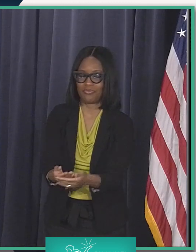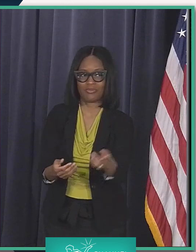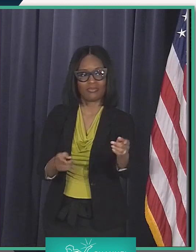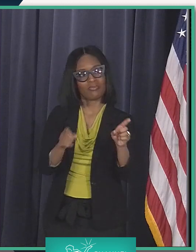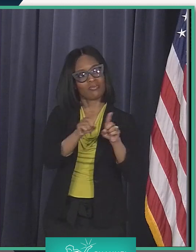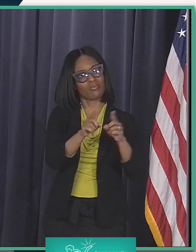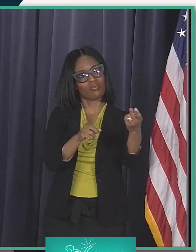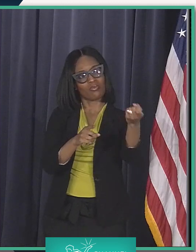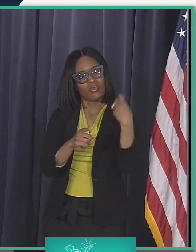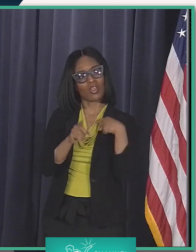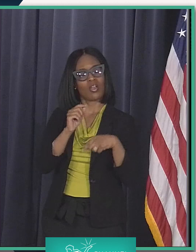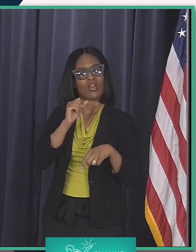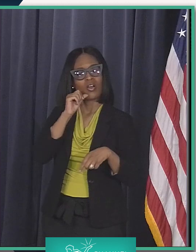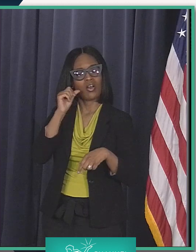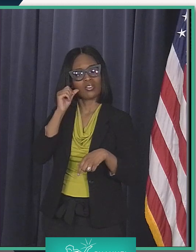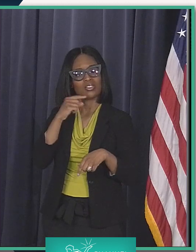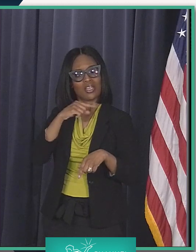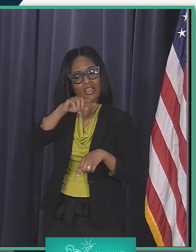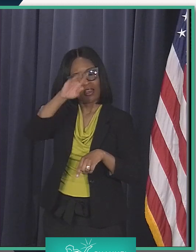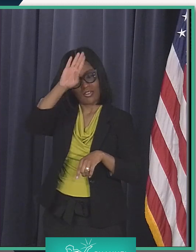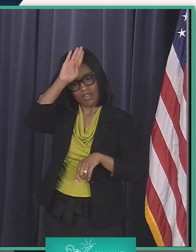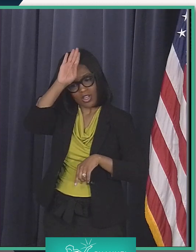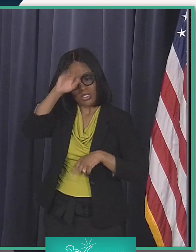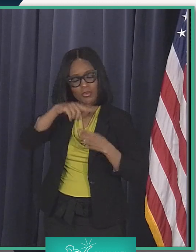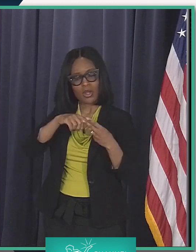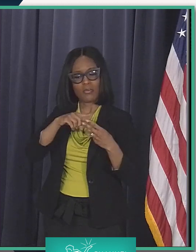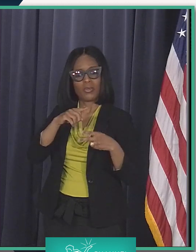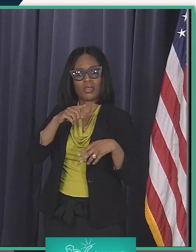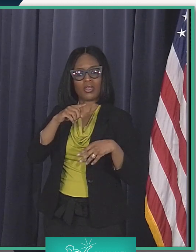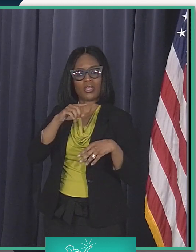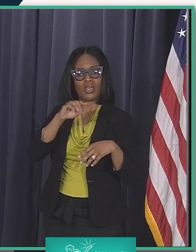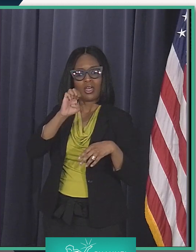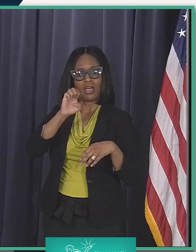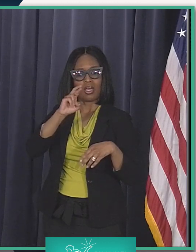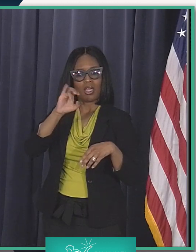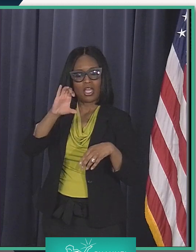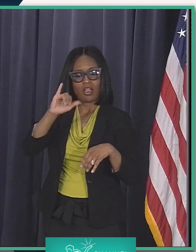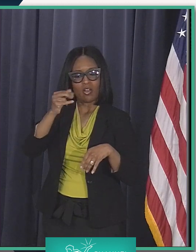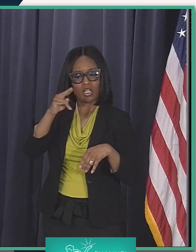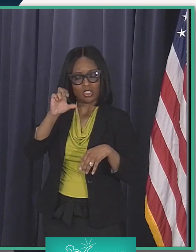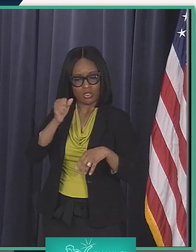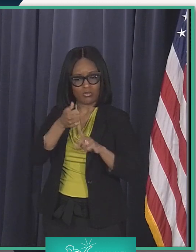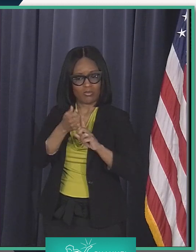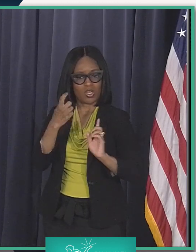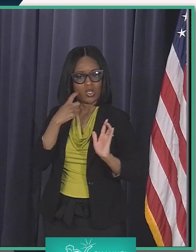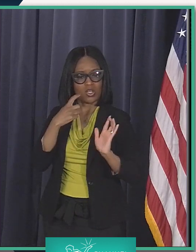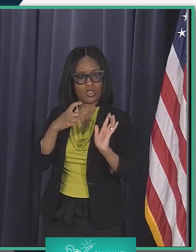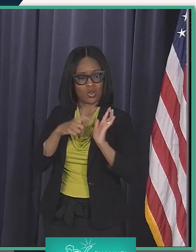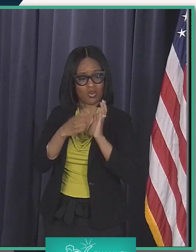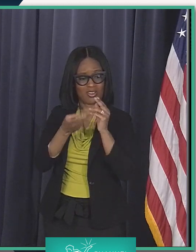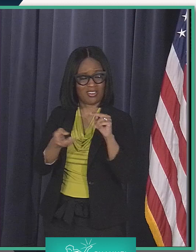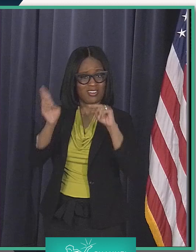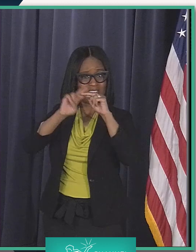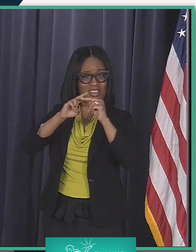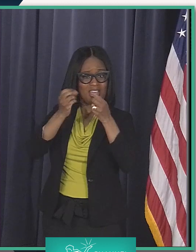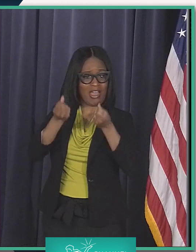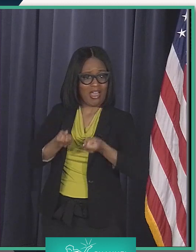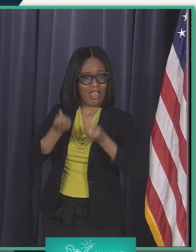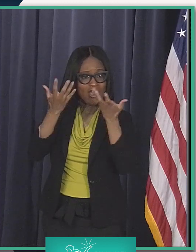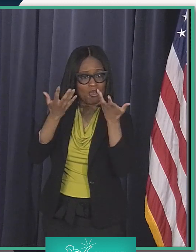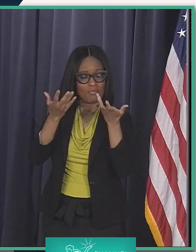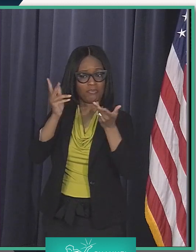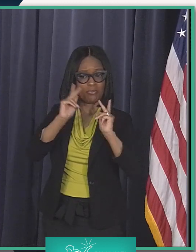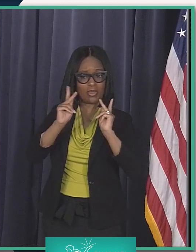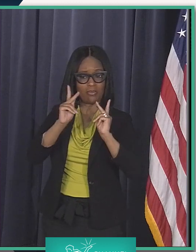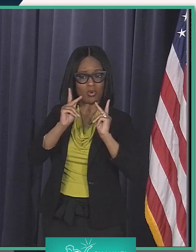that Fire Department Commissioner Eric Jones had noticed an increase in the amount of